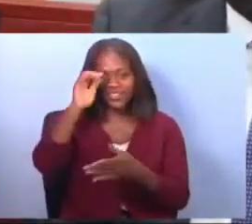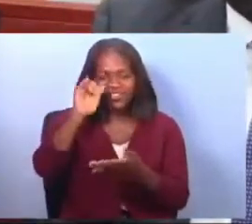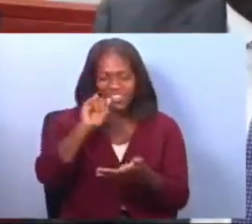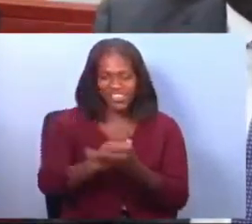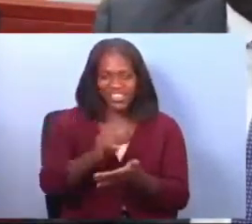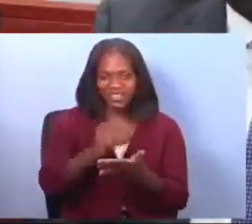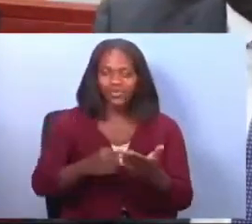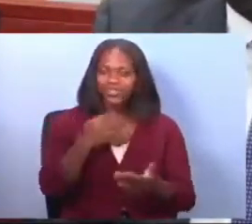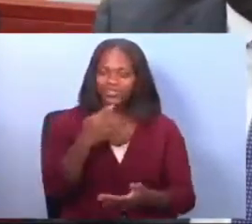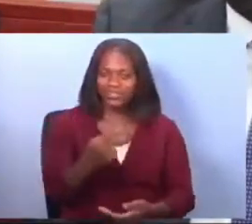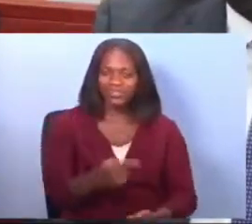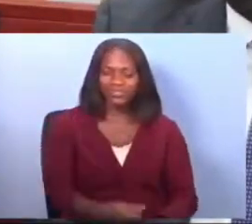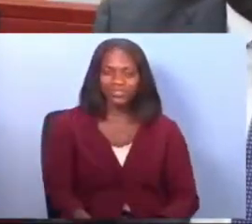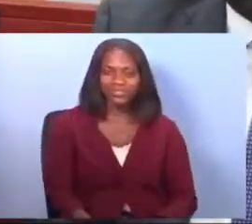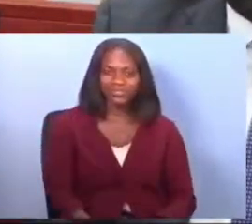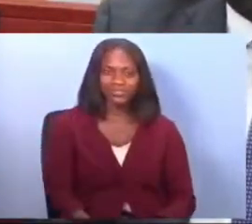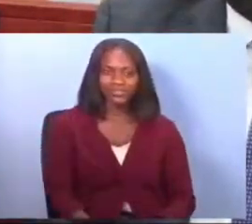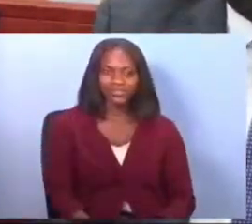make.